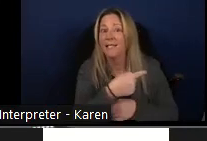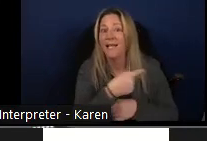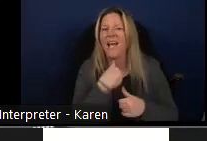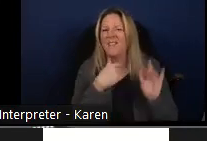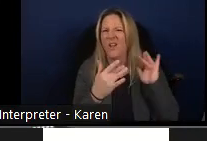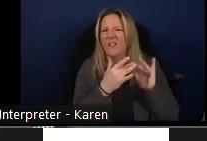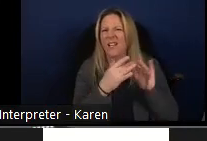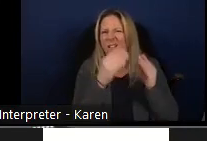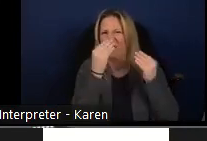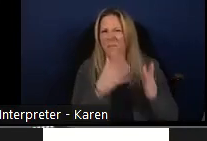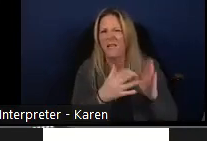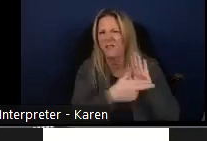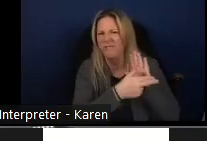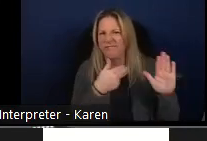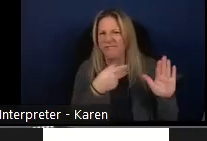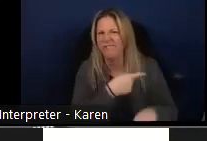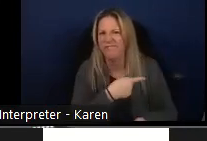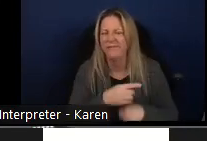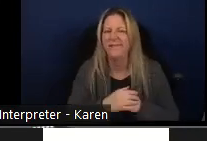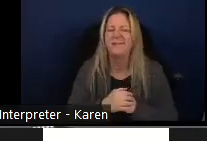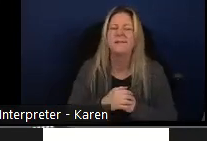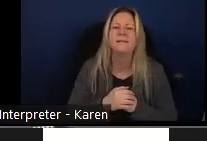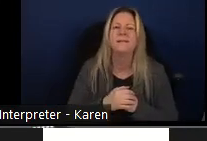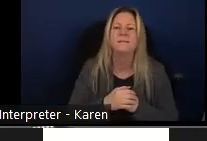information on there as well. Always